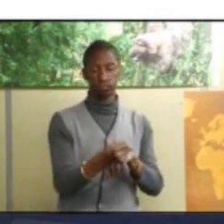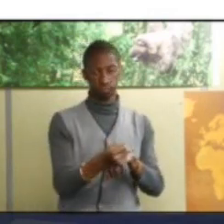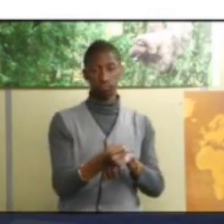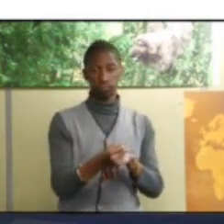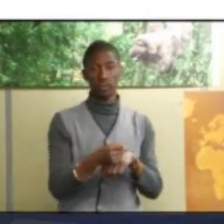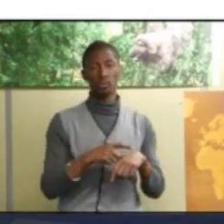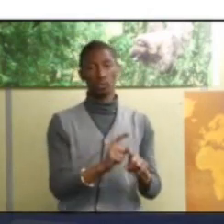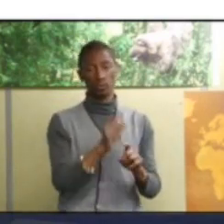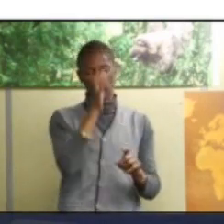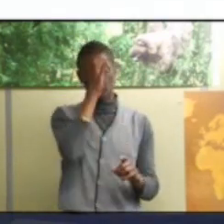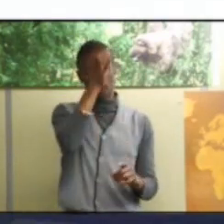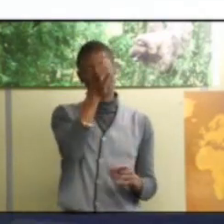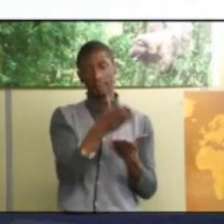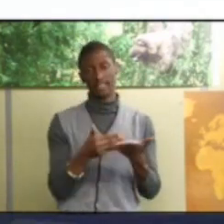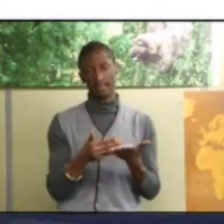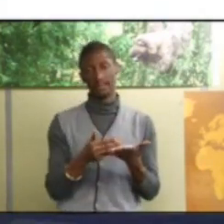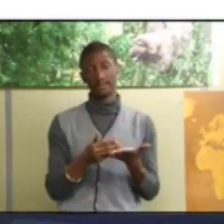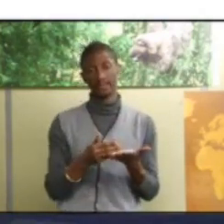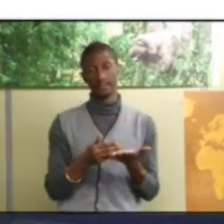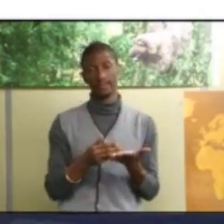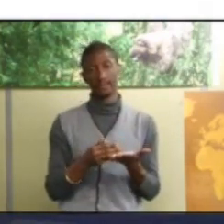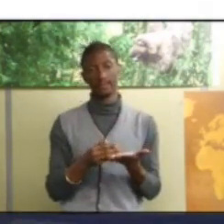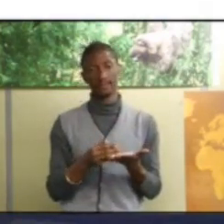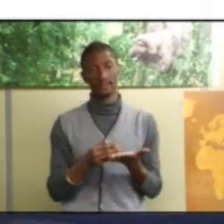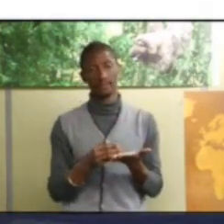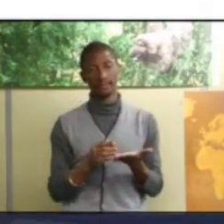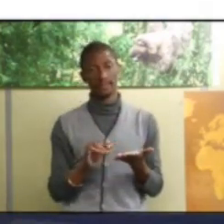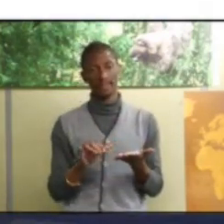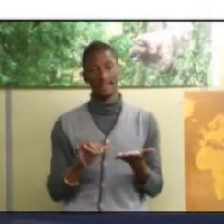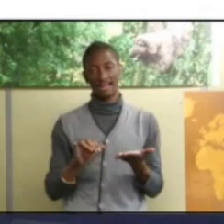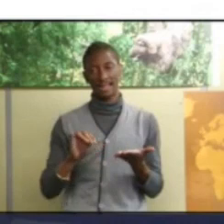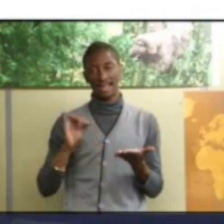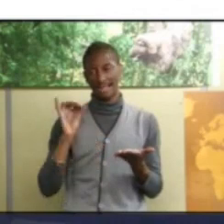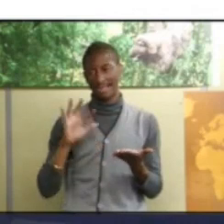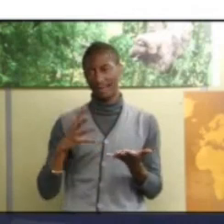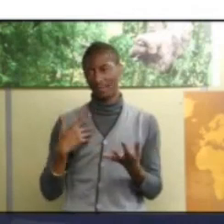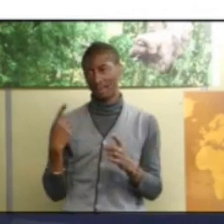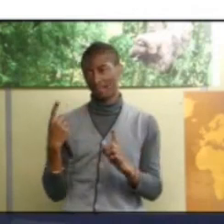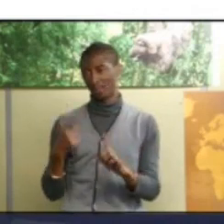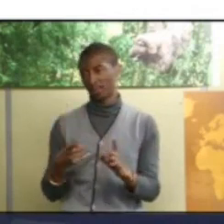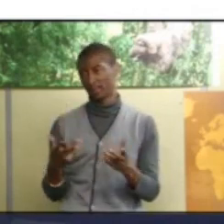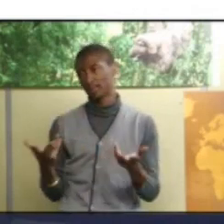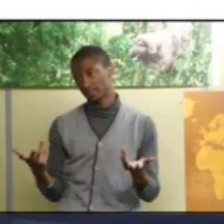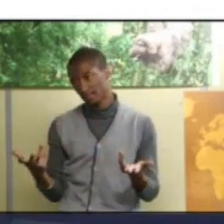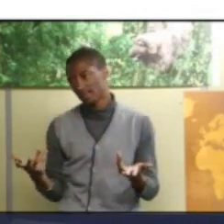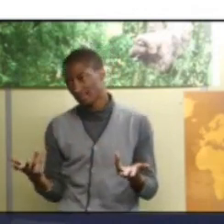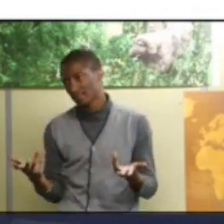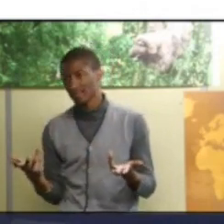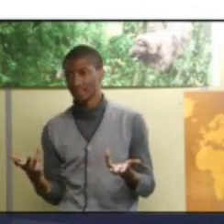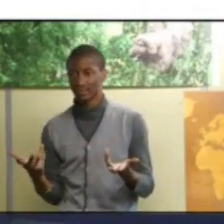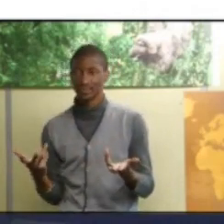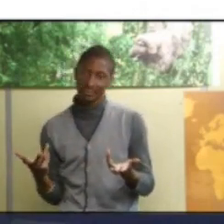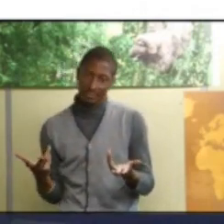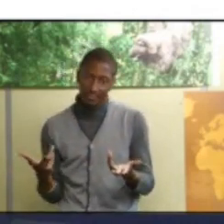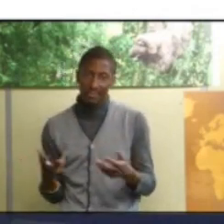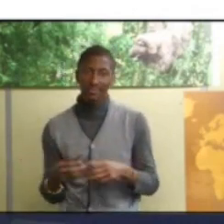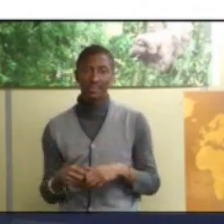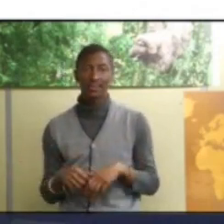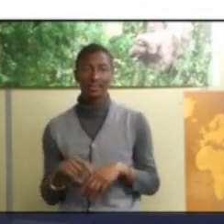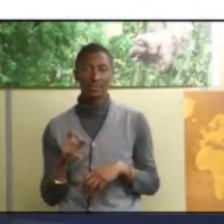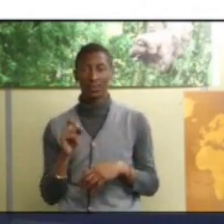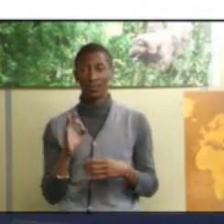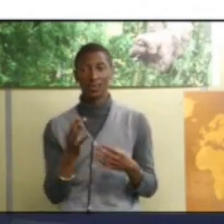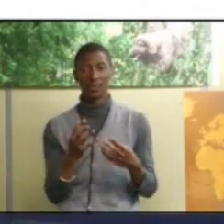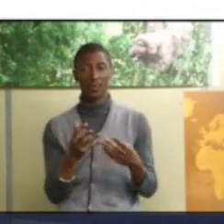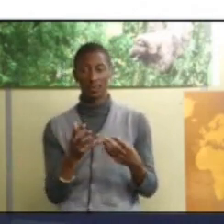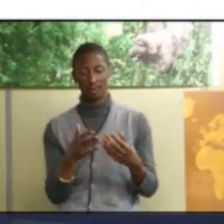right. And that was the point I guess I was trying to get across, is that so for that next